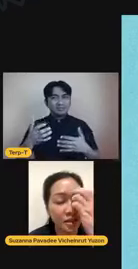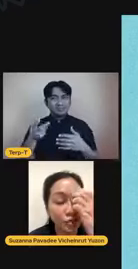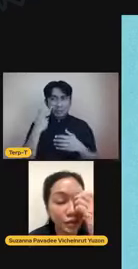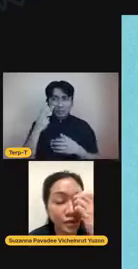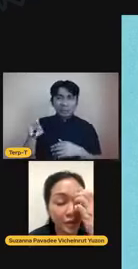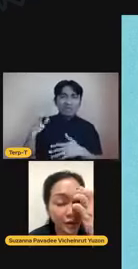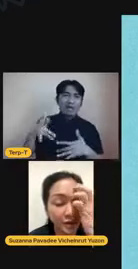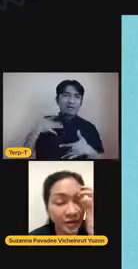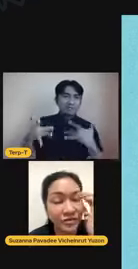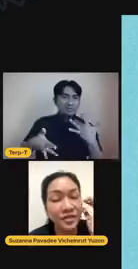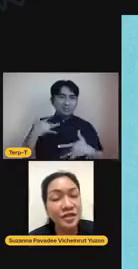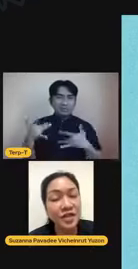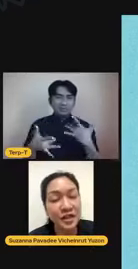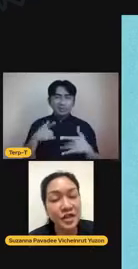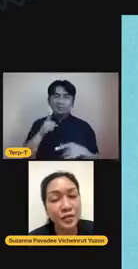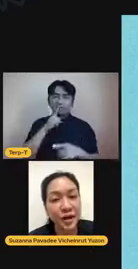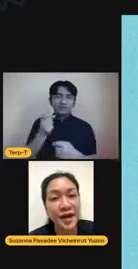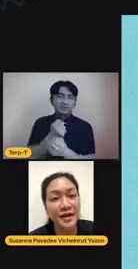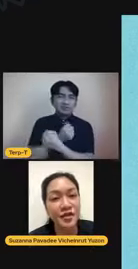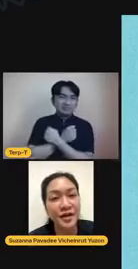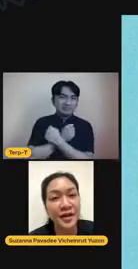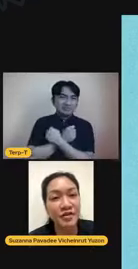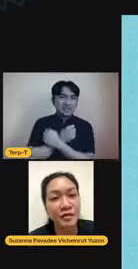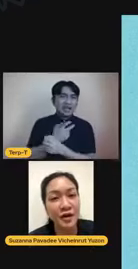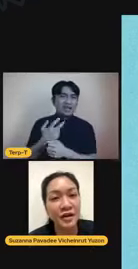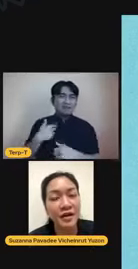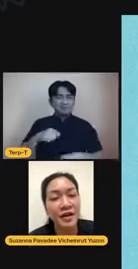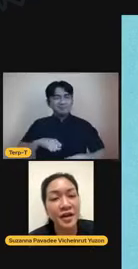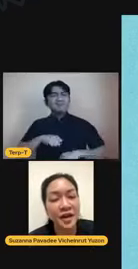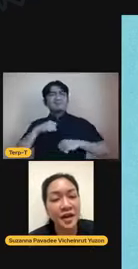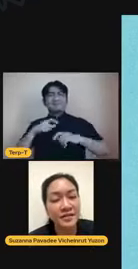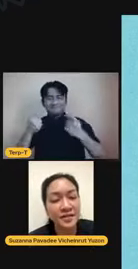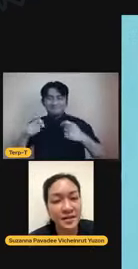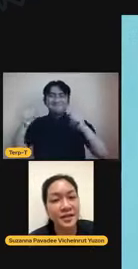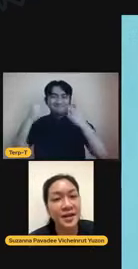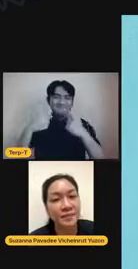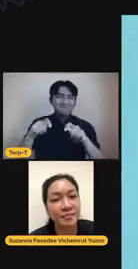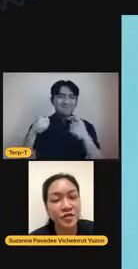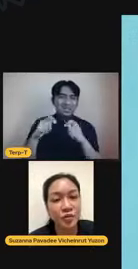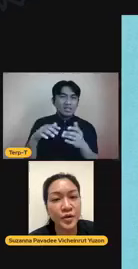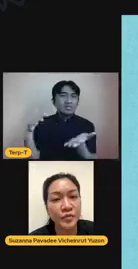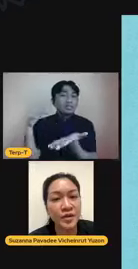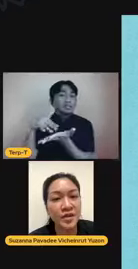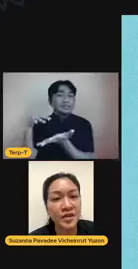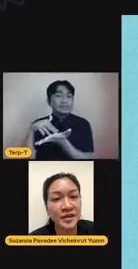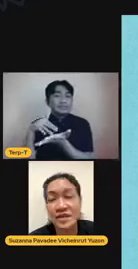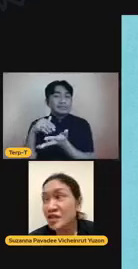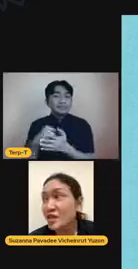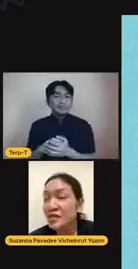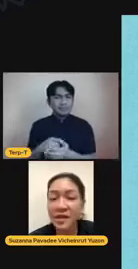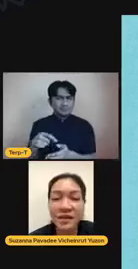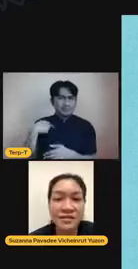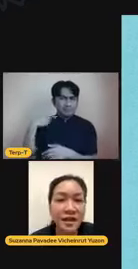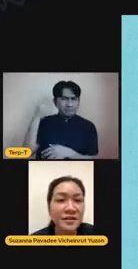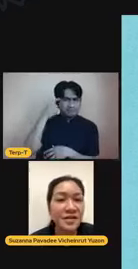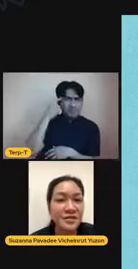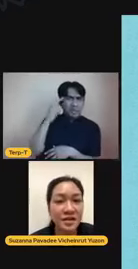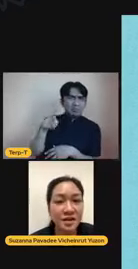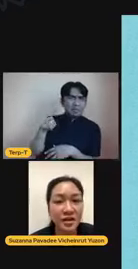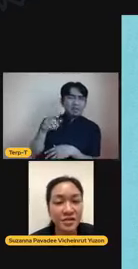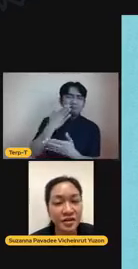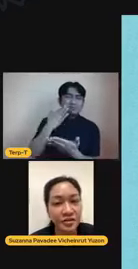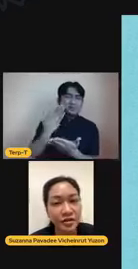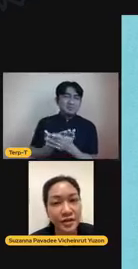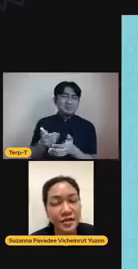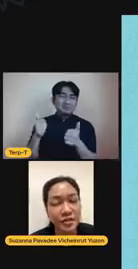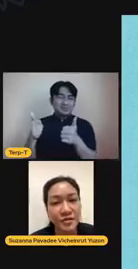and she really, really loves, and she takes pride in trying so hard and studying. So we think that that's a good thing, as long as it's